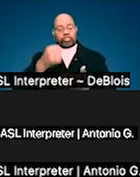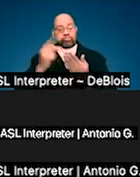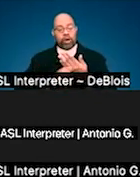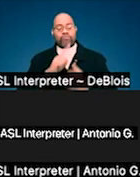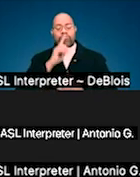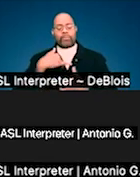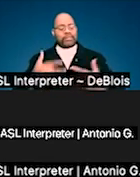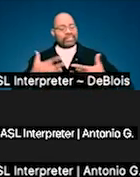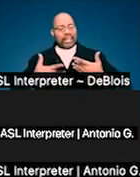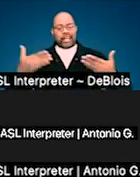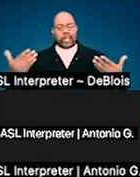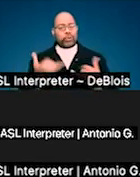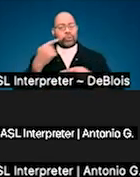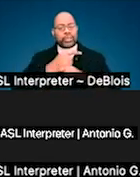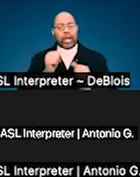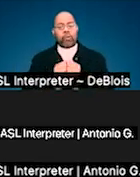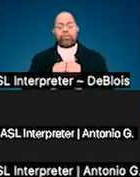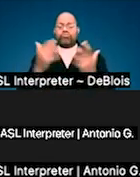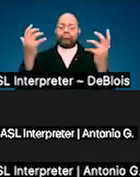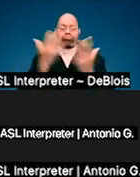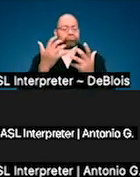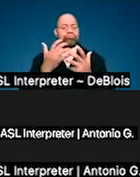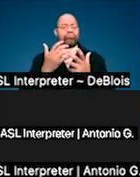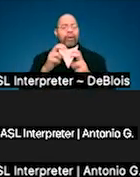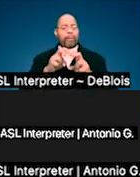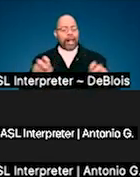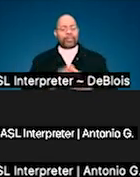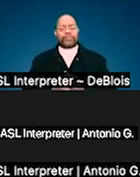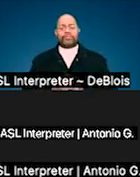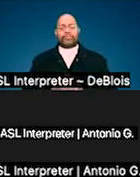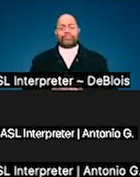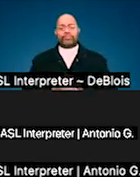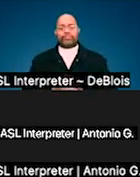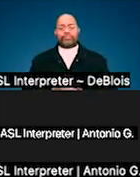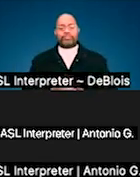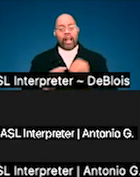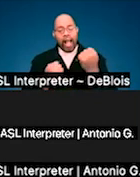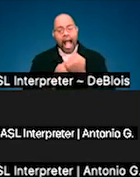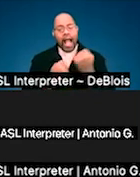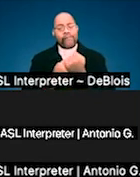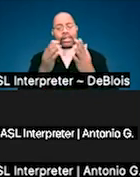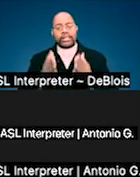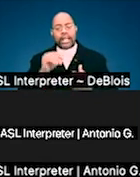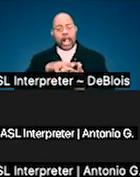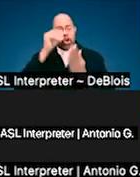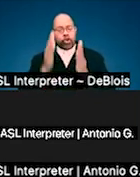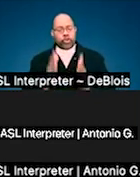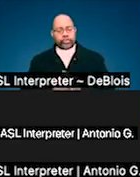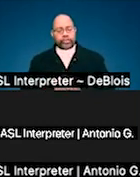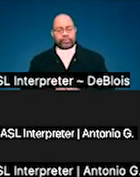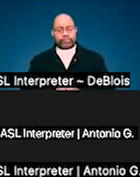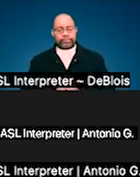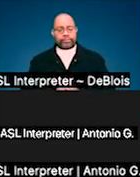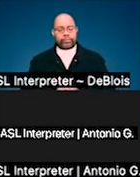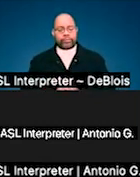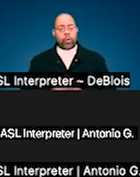really excited to be here today with an incredible panel of advocates and learners. We'll